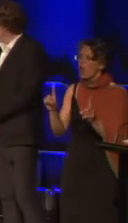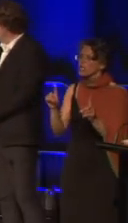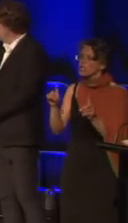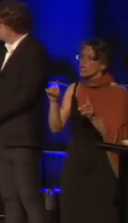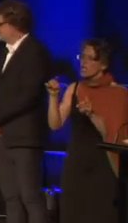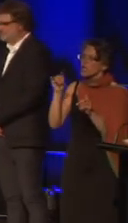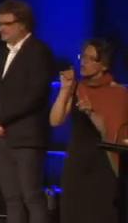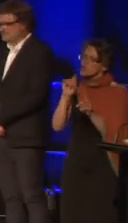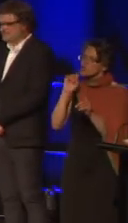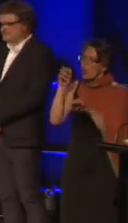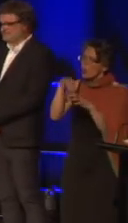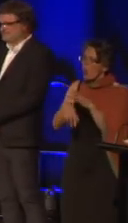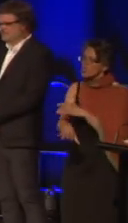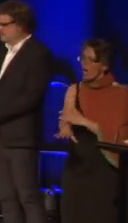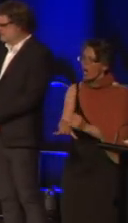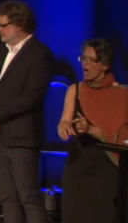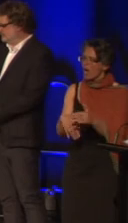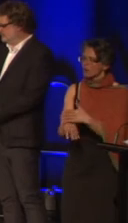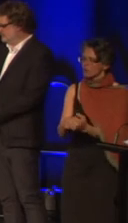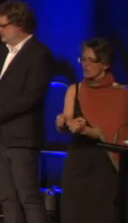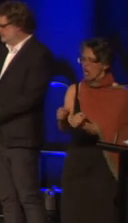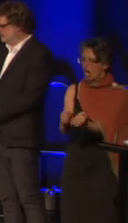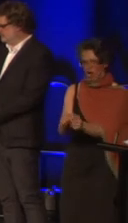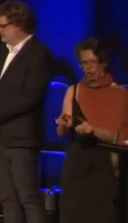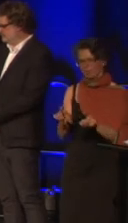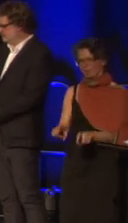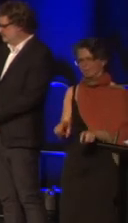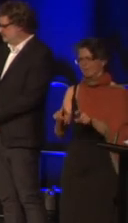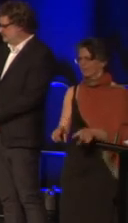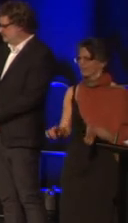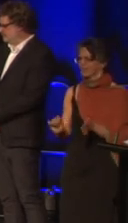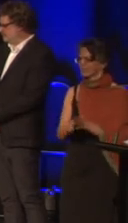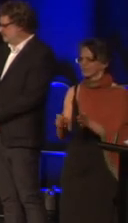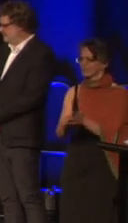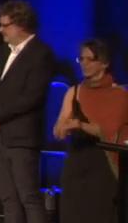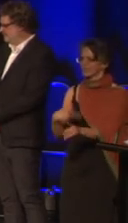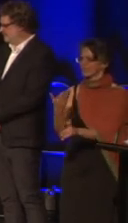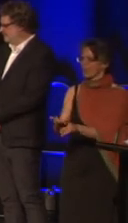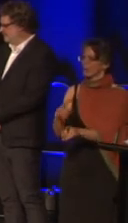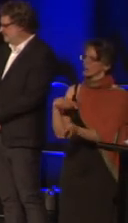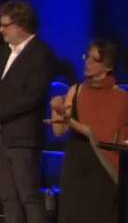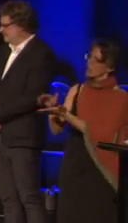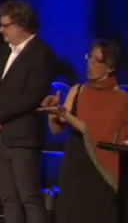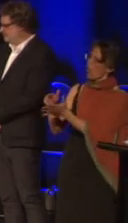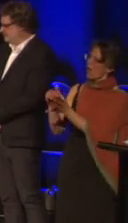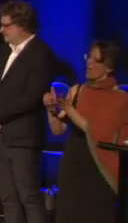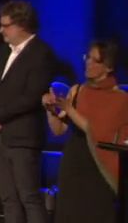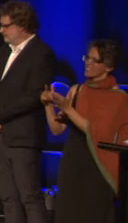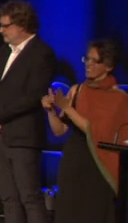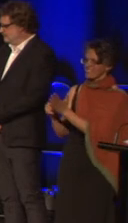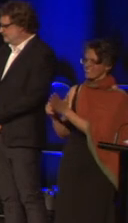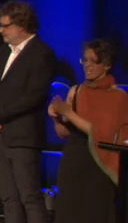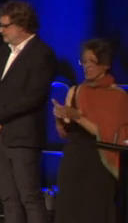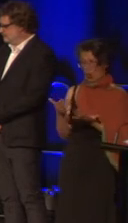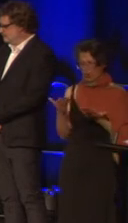stormwater infrastructure has been neglected for the last 30 years. We haven't been able to afford to do anything with it under our system in which we sold all our assets. So we now have a really